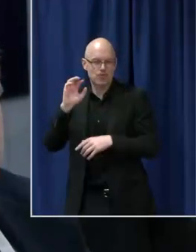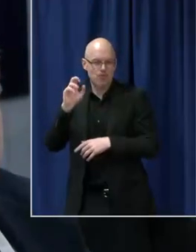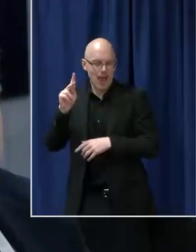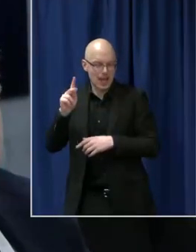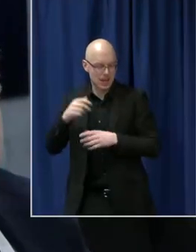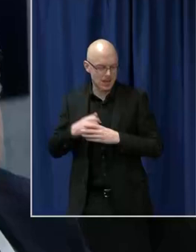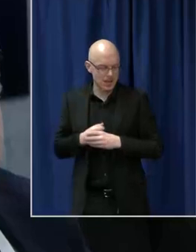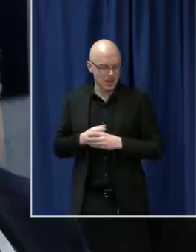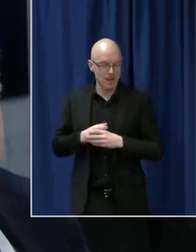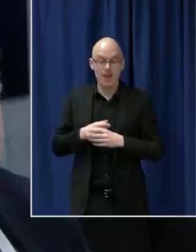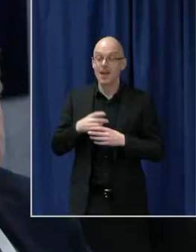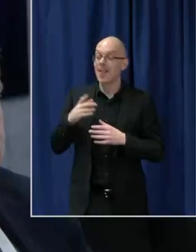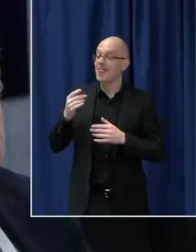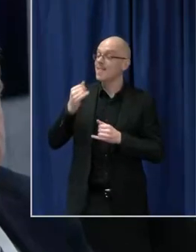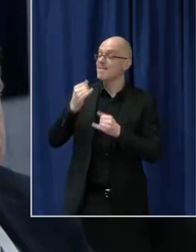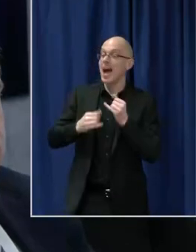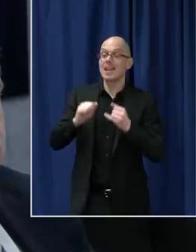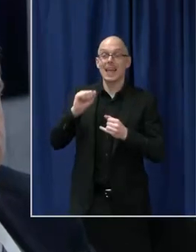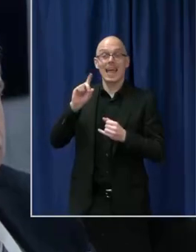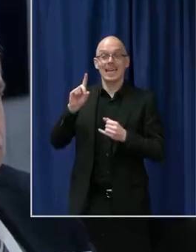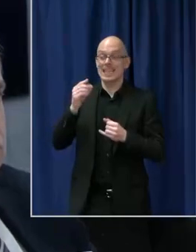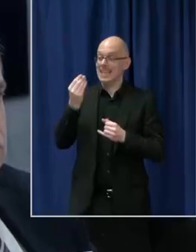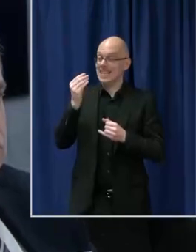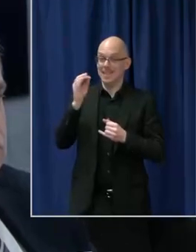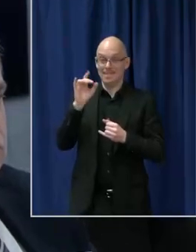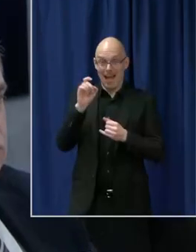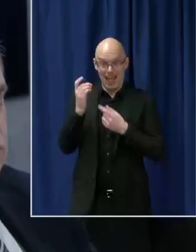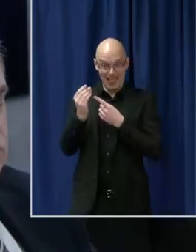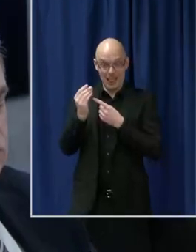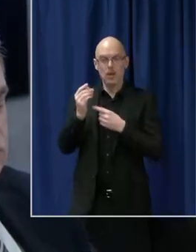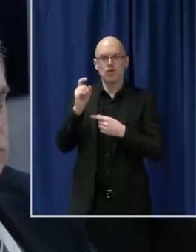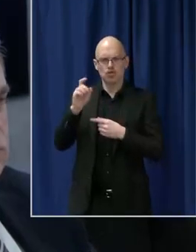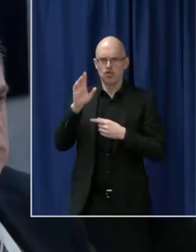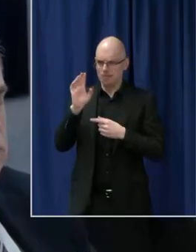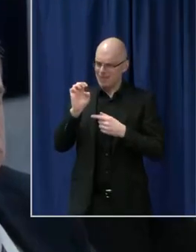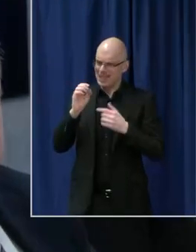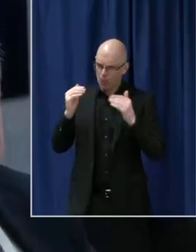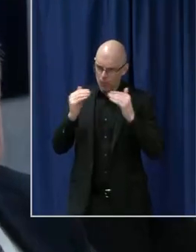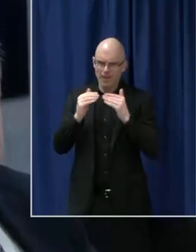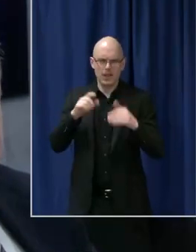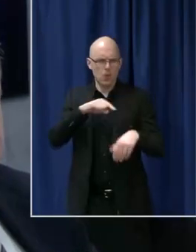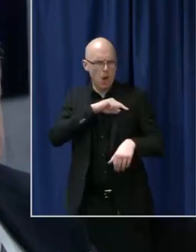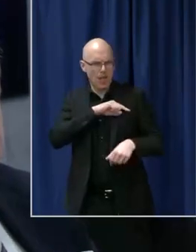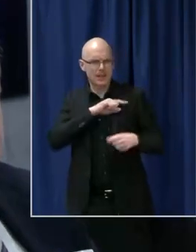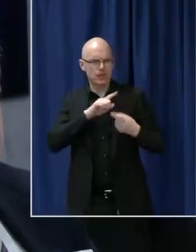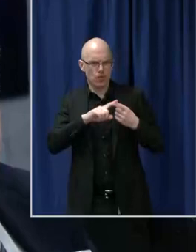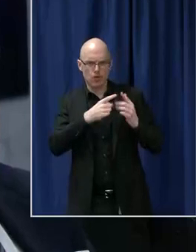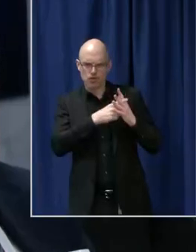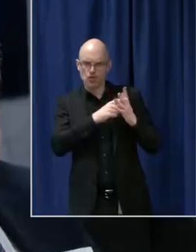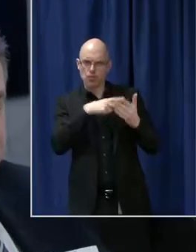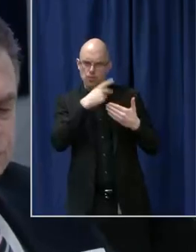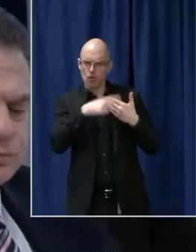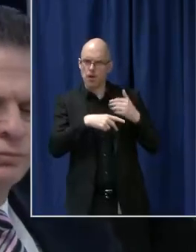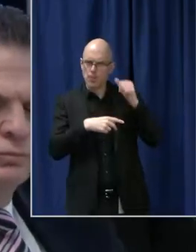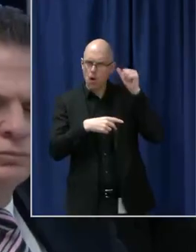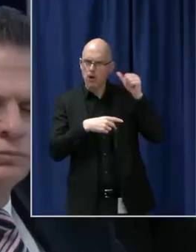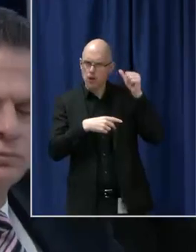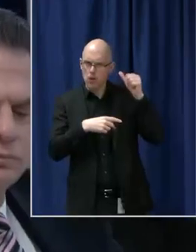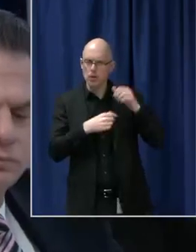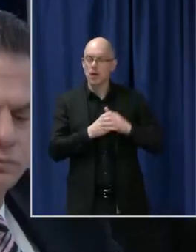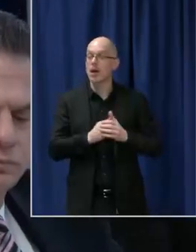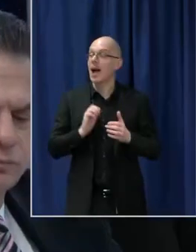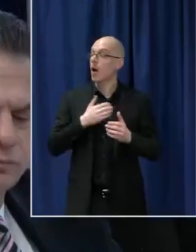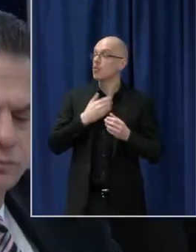that consumers receive should be of equivalent quality to the original program audio. The recommendation is